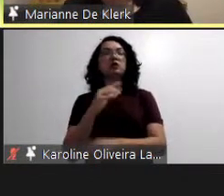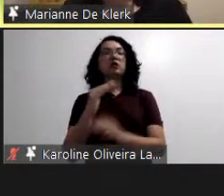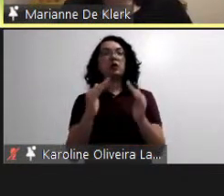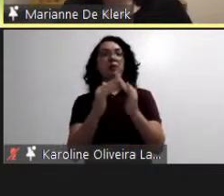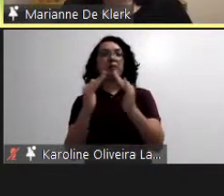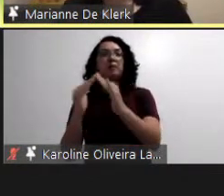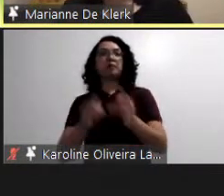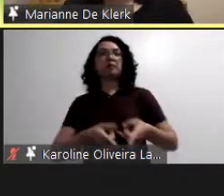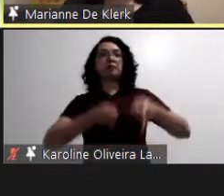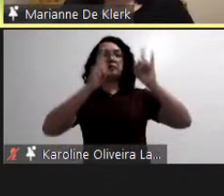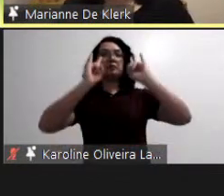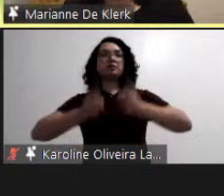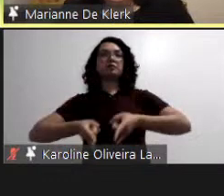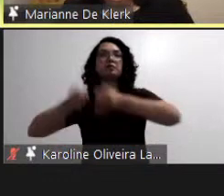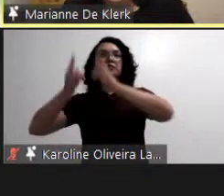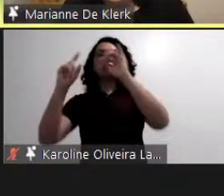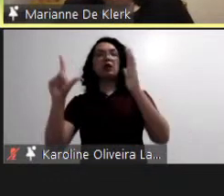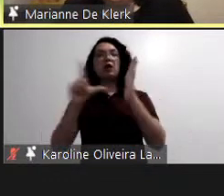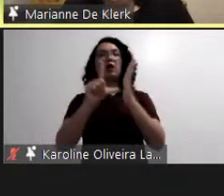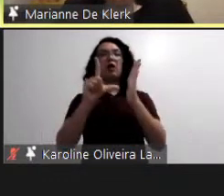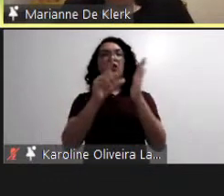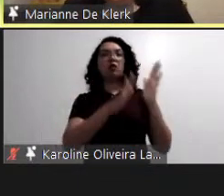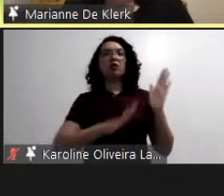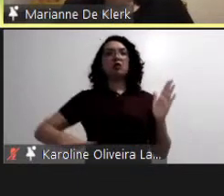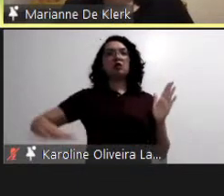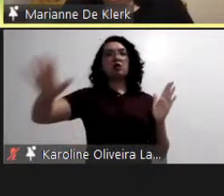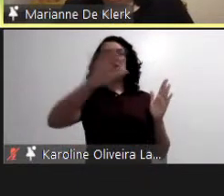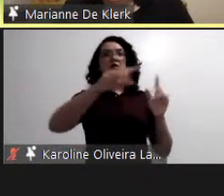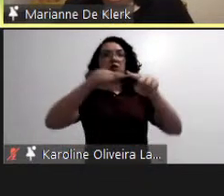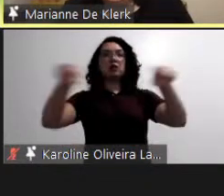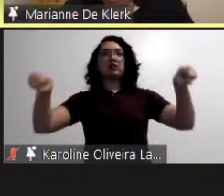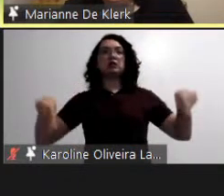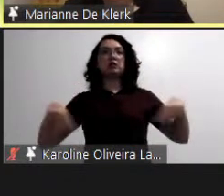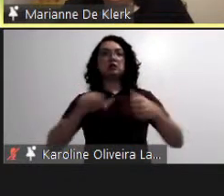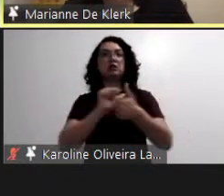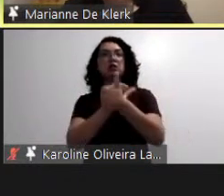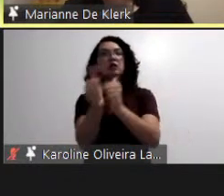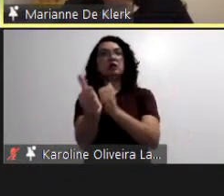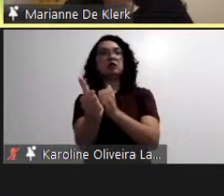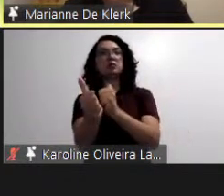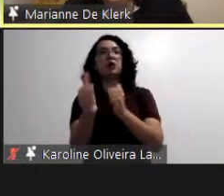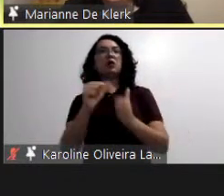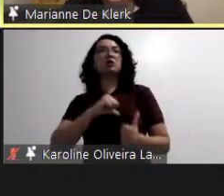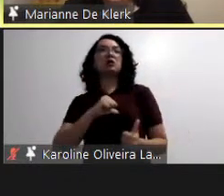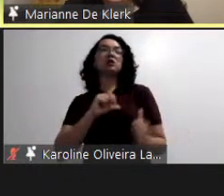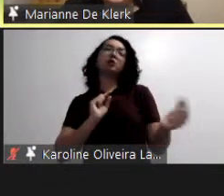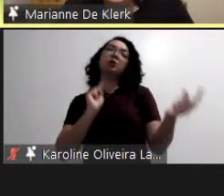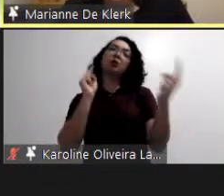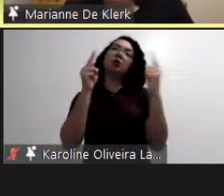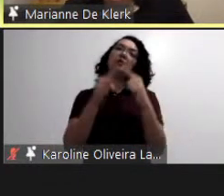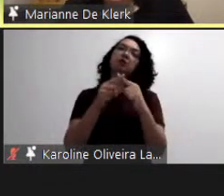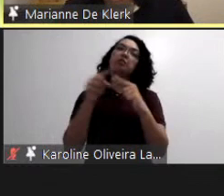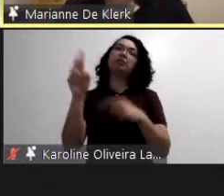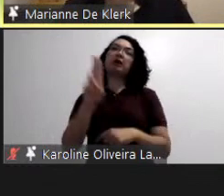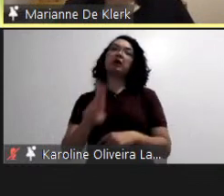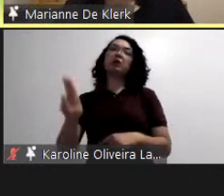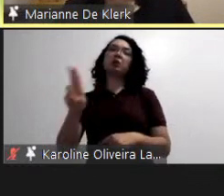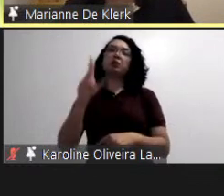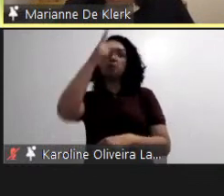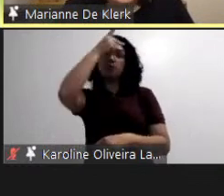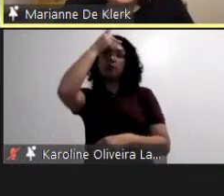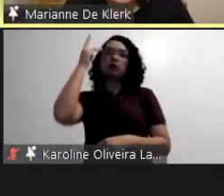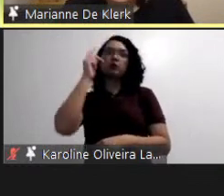immigrant housing. But the city who became the owner completely stopped maintaining it, and it became so structurally unstable